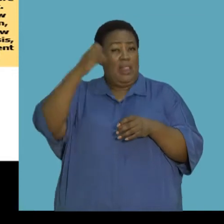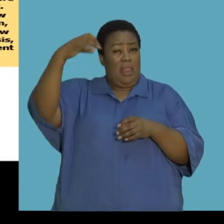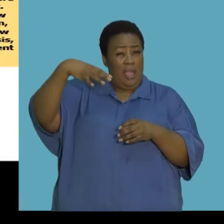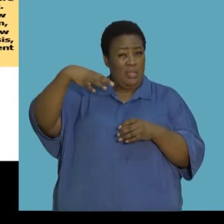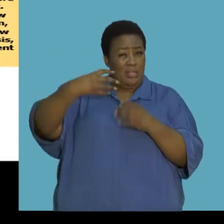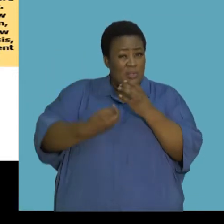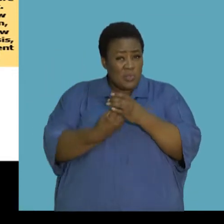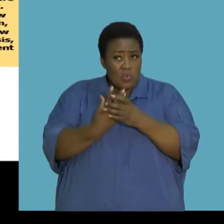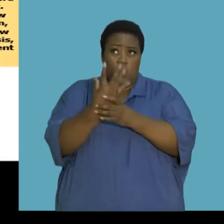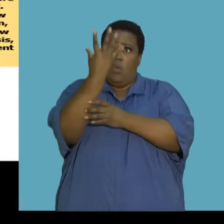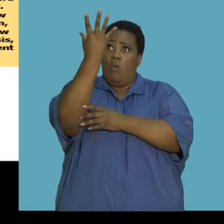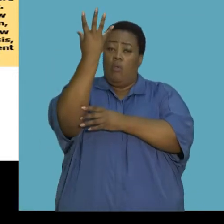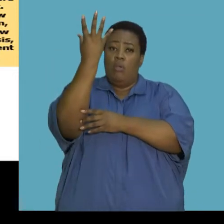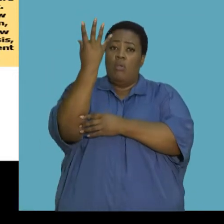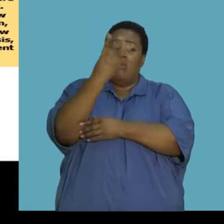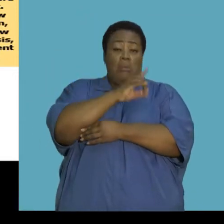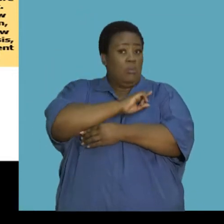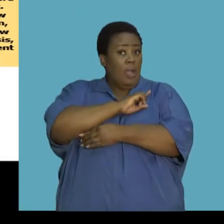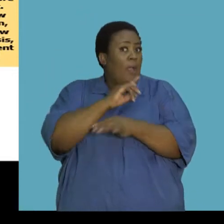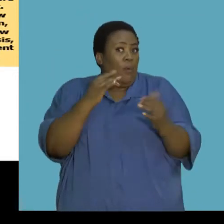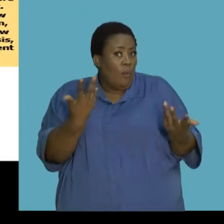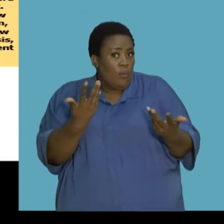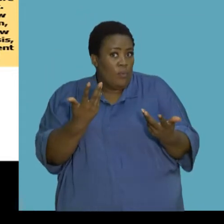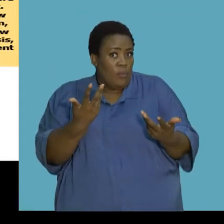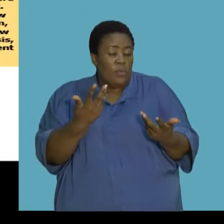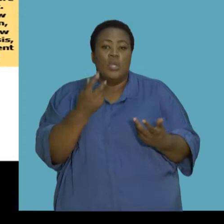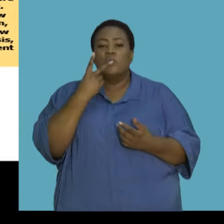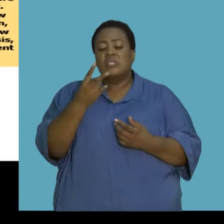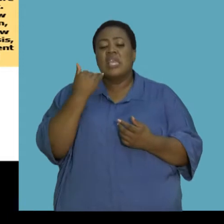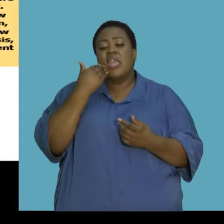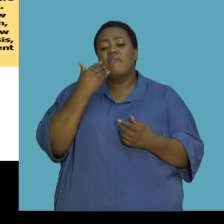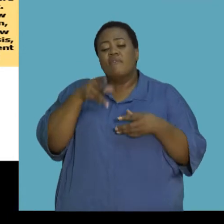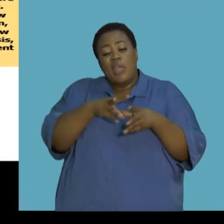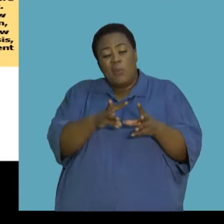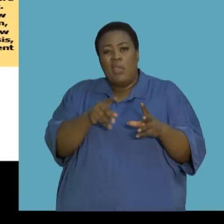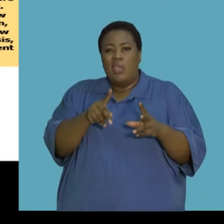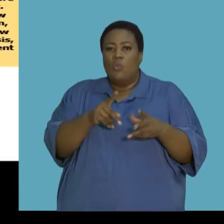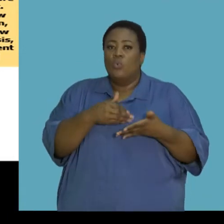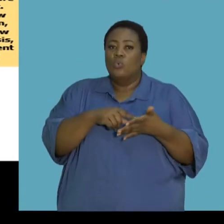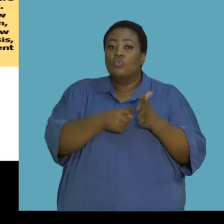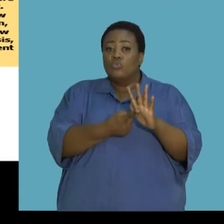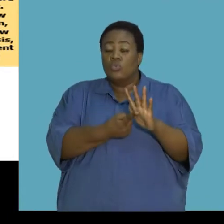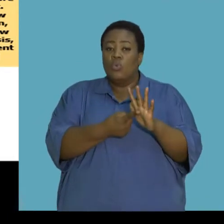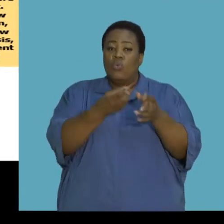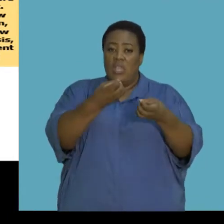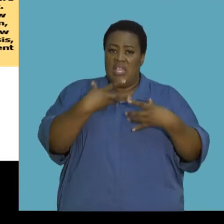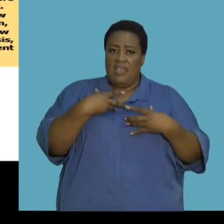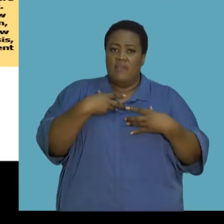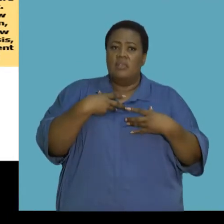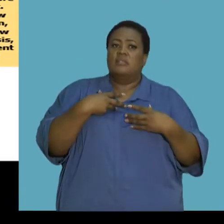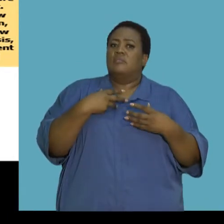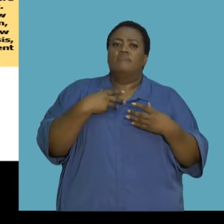The next step would be, let's see if that method actually produces results, And has that procedure worked? So we conduct